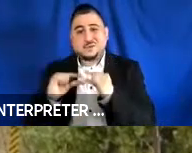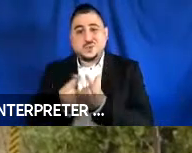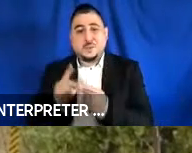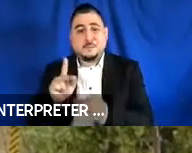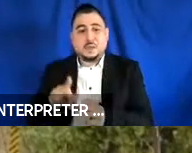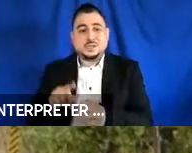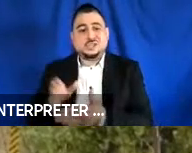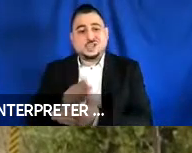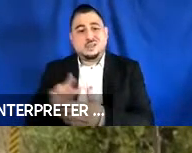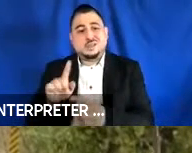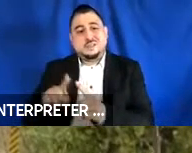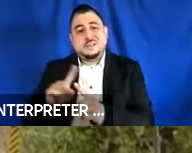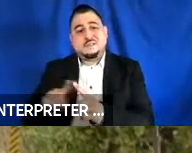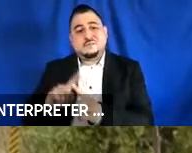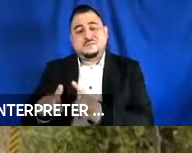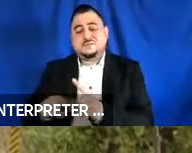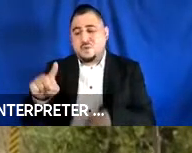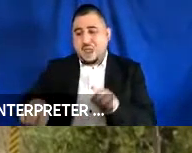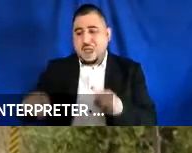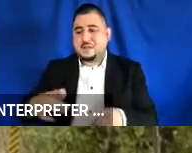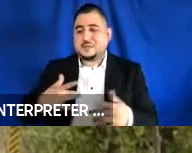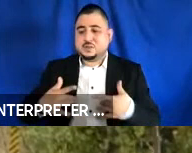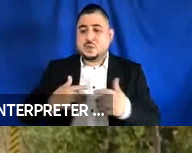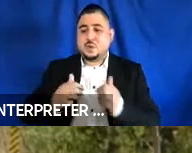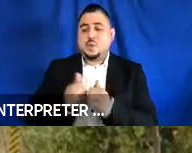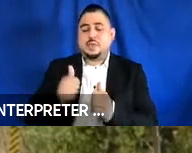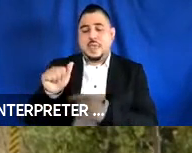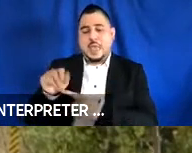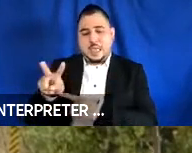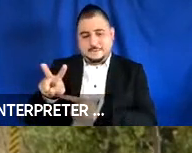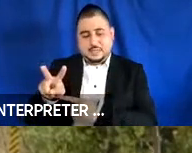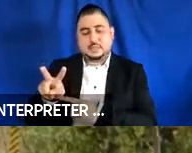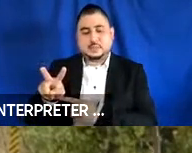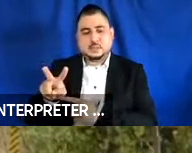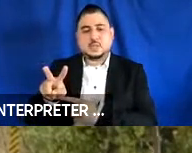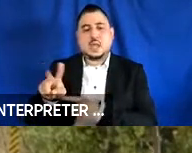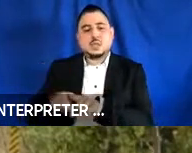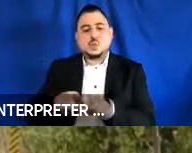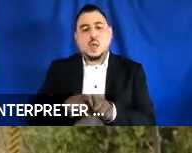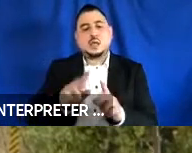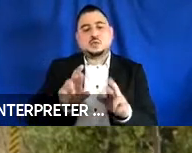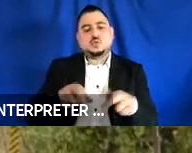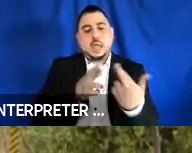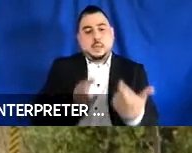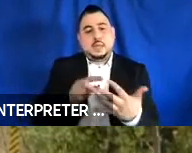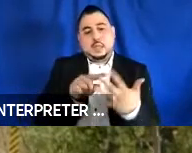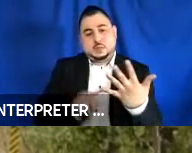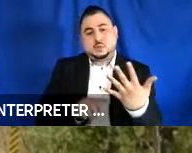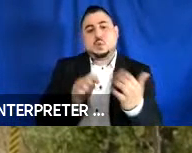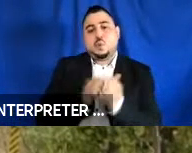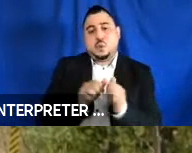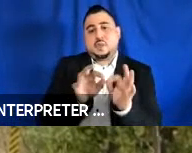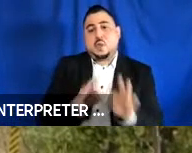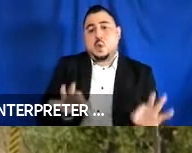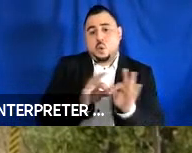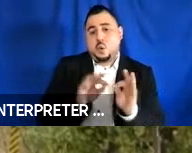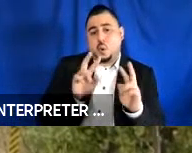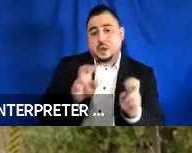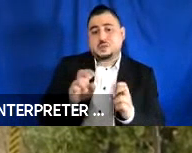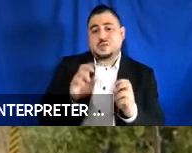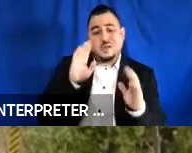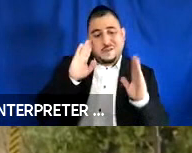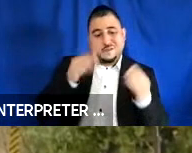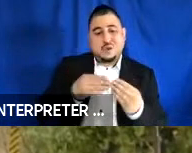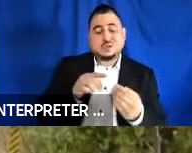shared a variety of specific concerns with self-driving vehicles, as well as recommendations, with core issues focused on the topics